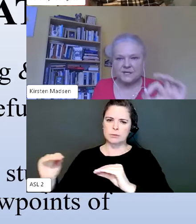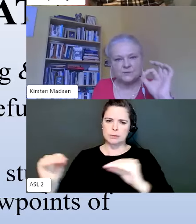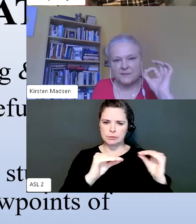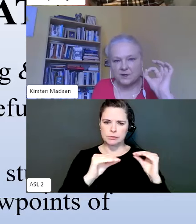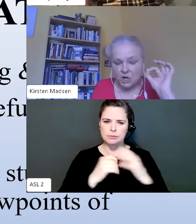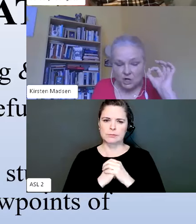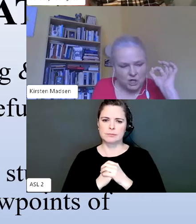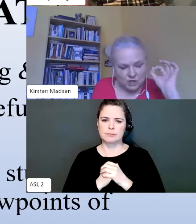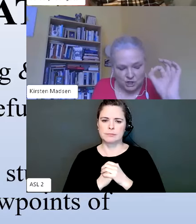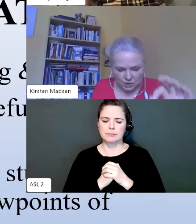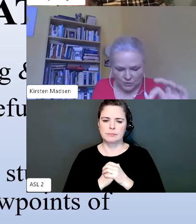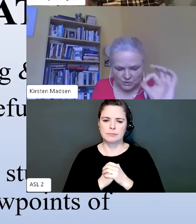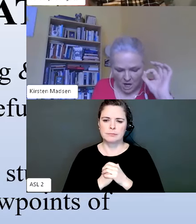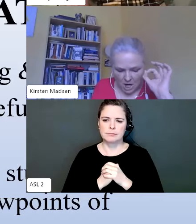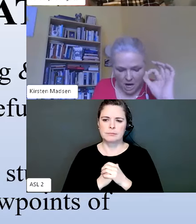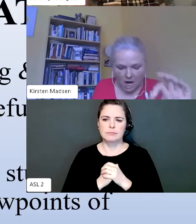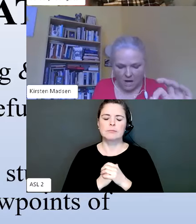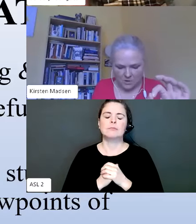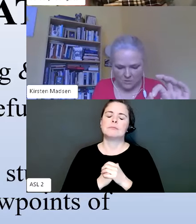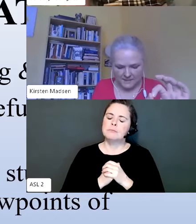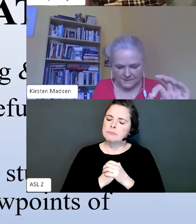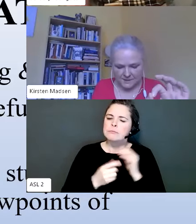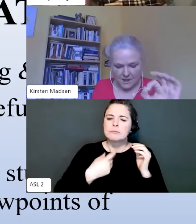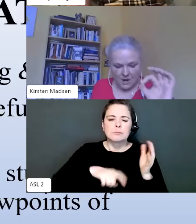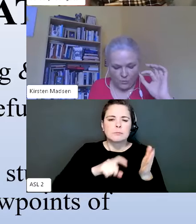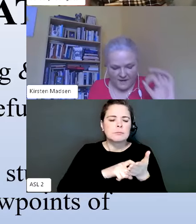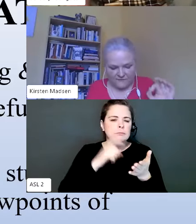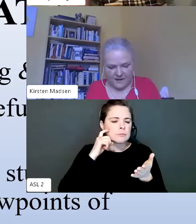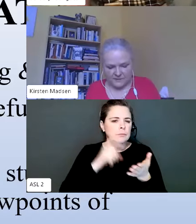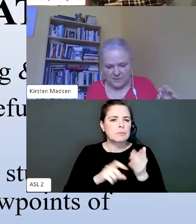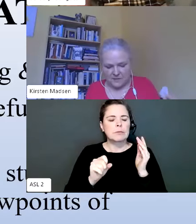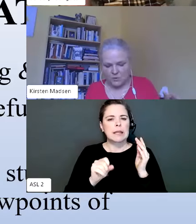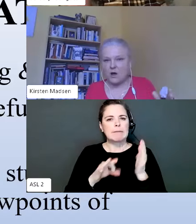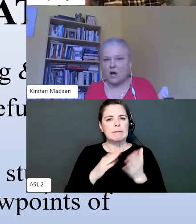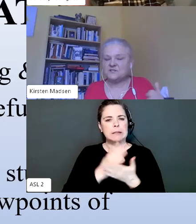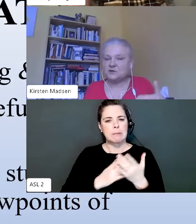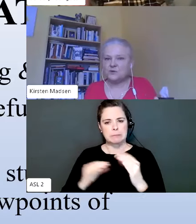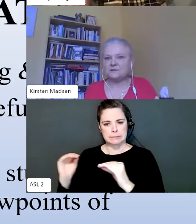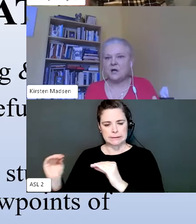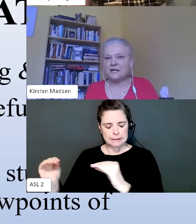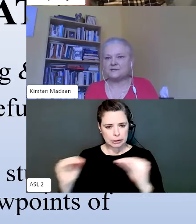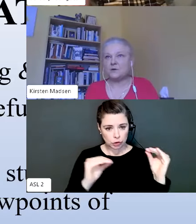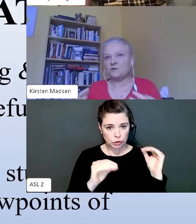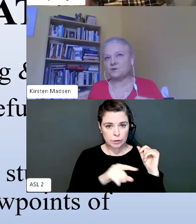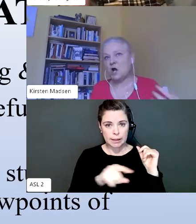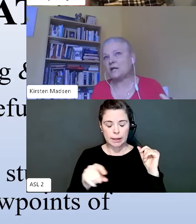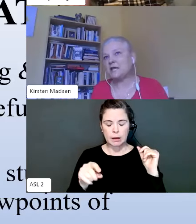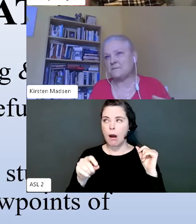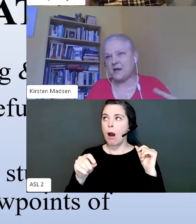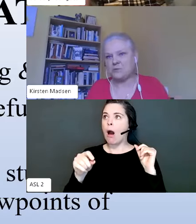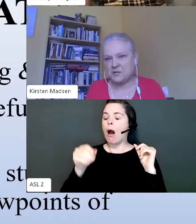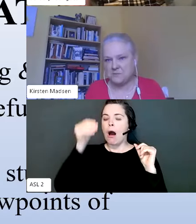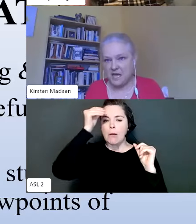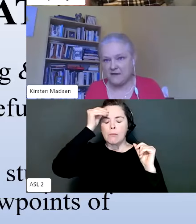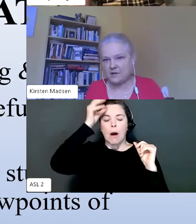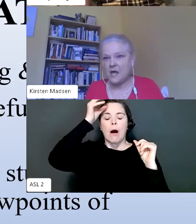is when there are huge aha moments. We have found that people will often realize, while they're talking about